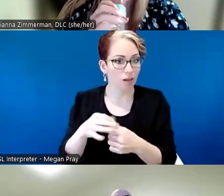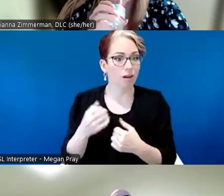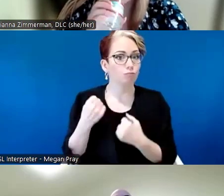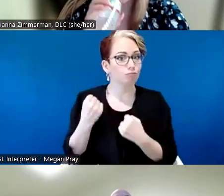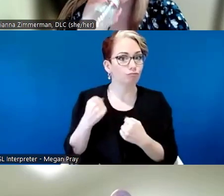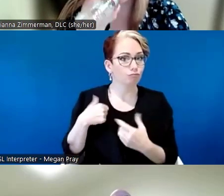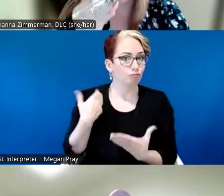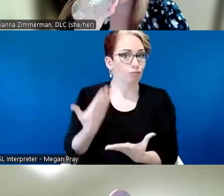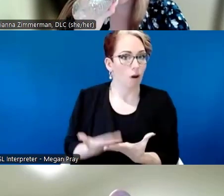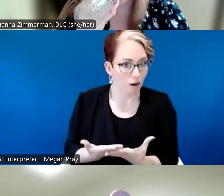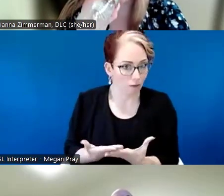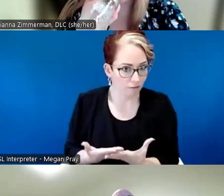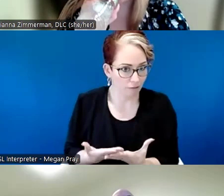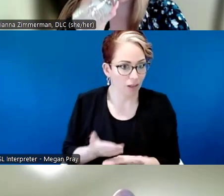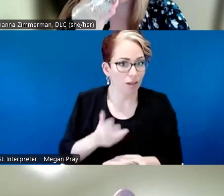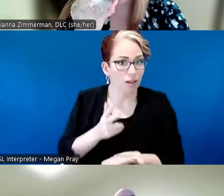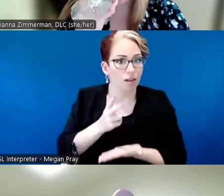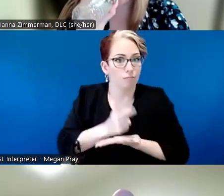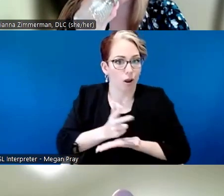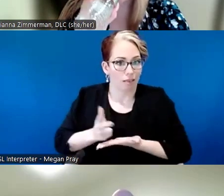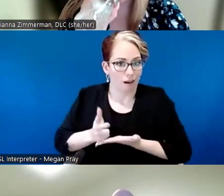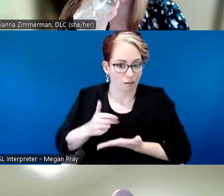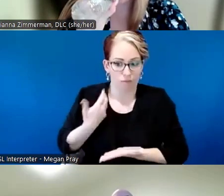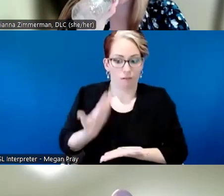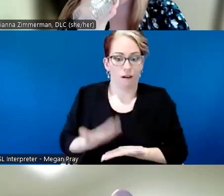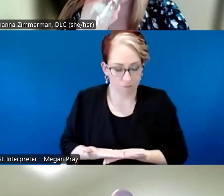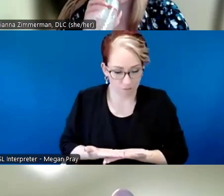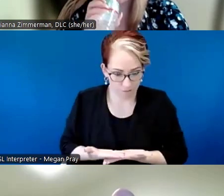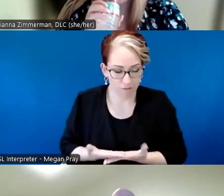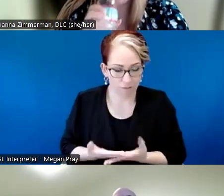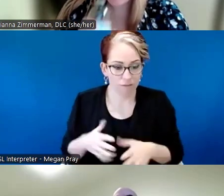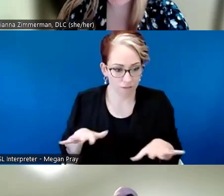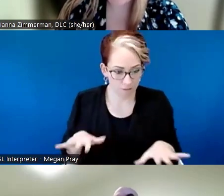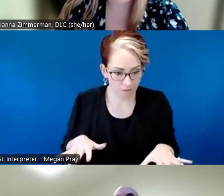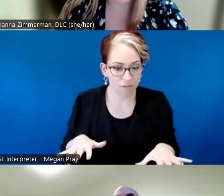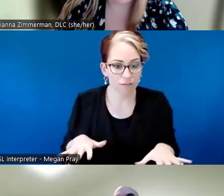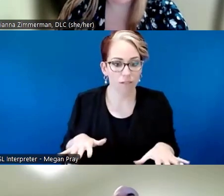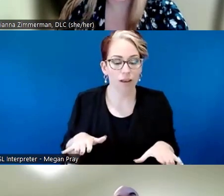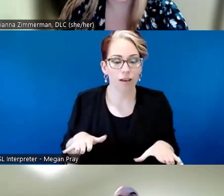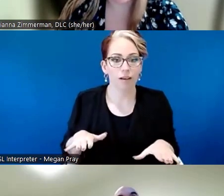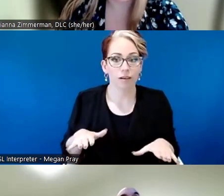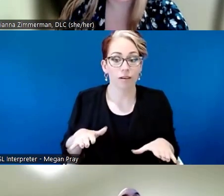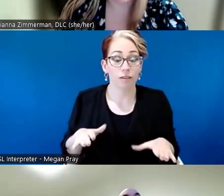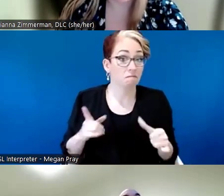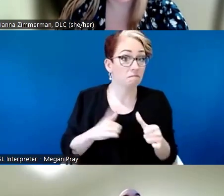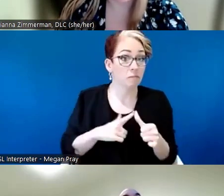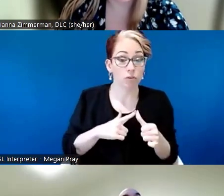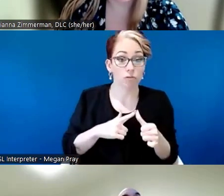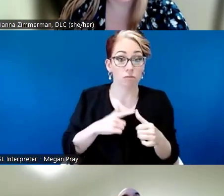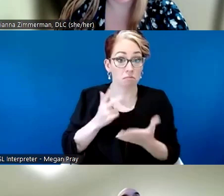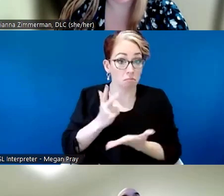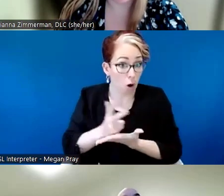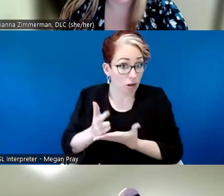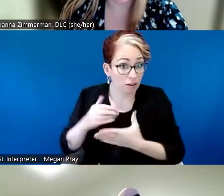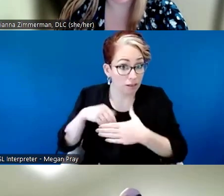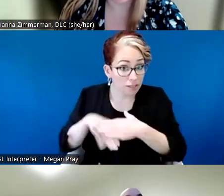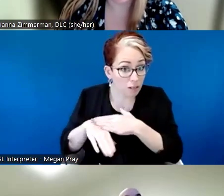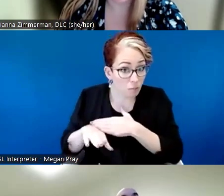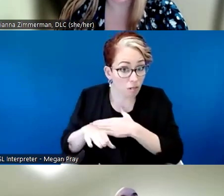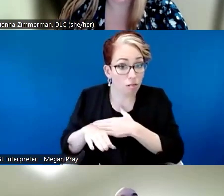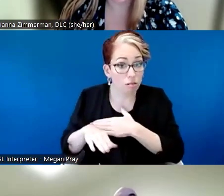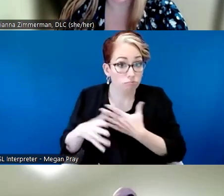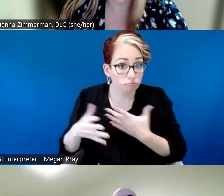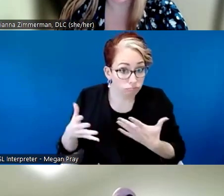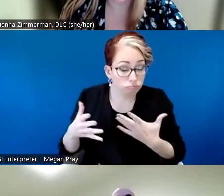be in a parking lot. So is there accessible parking? You will then go